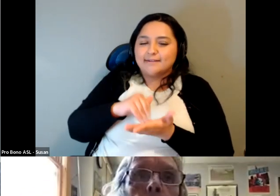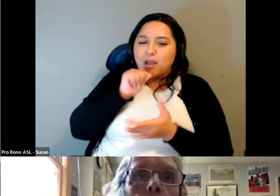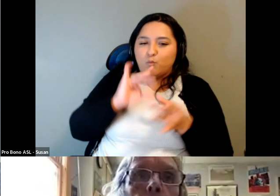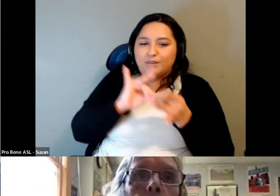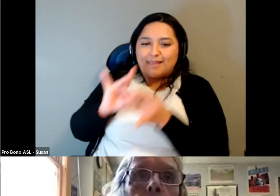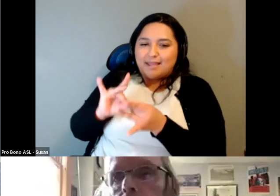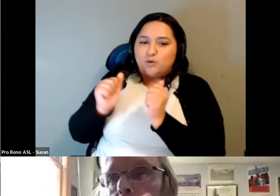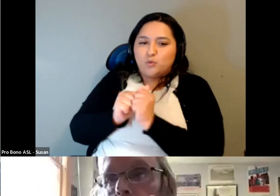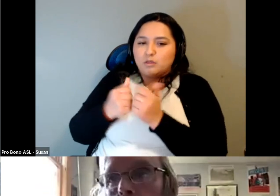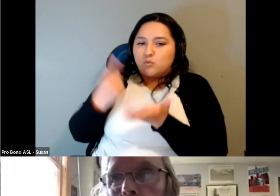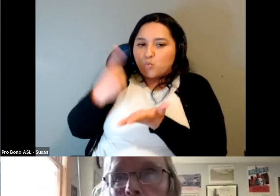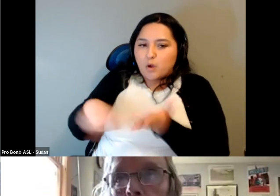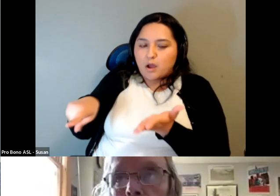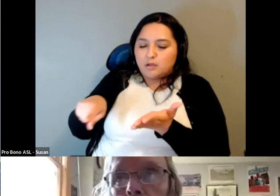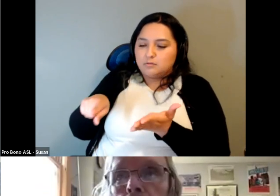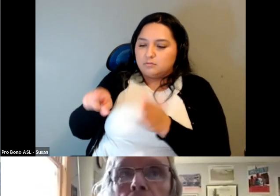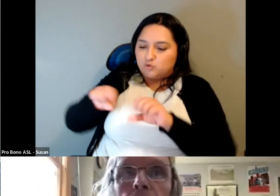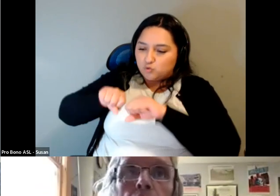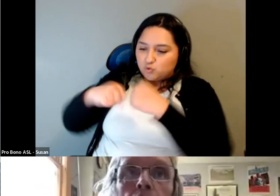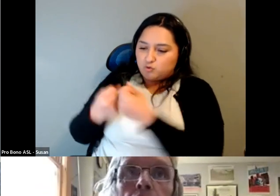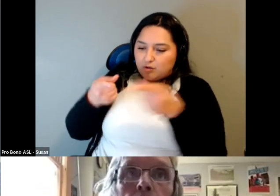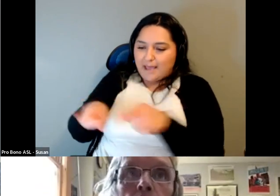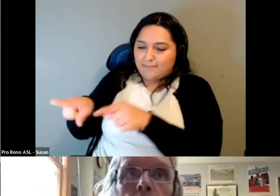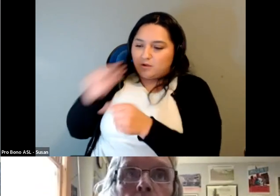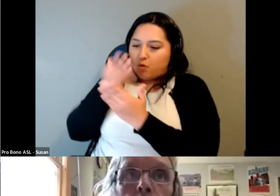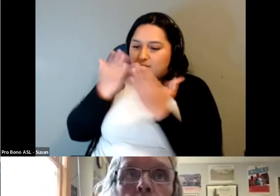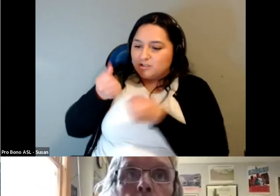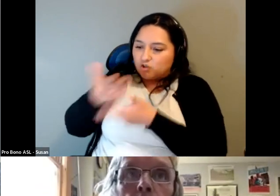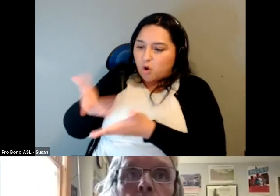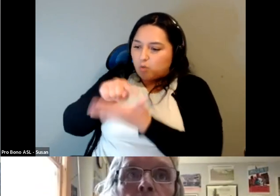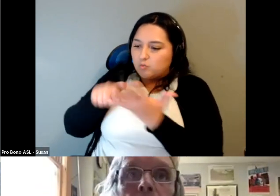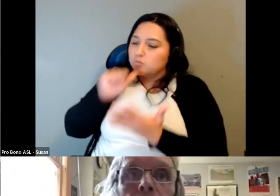that if you apply this approach to individuals, then it's effective.